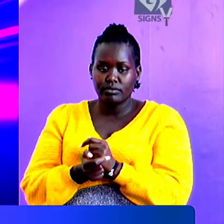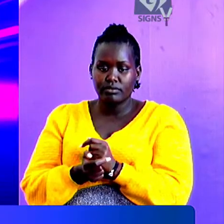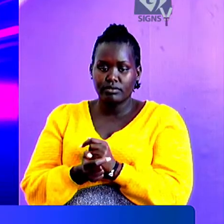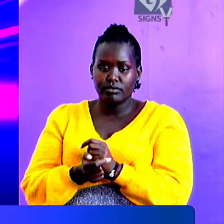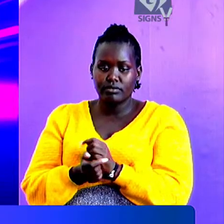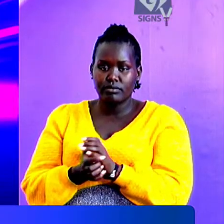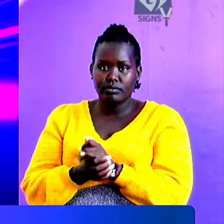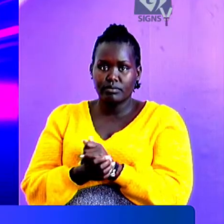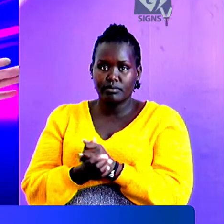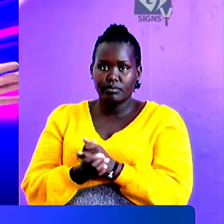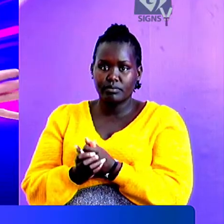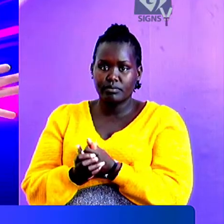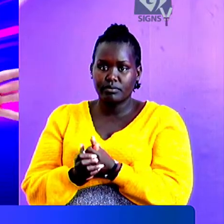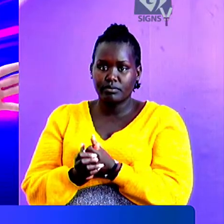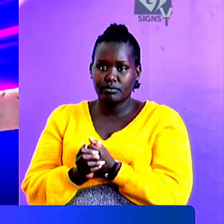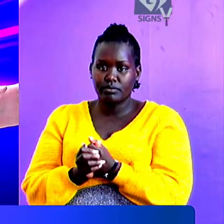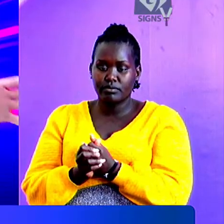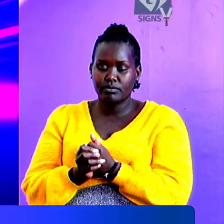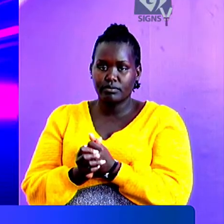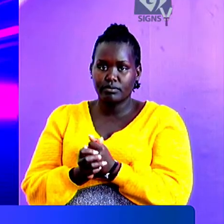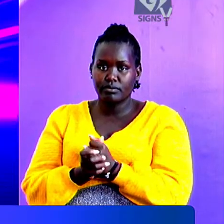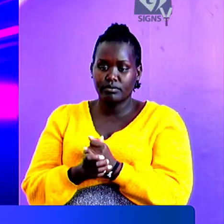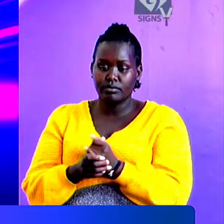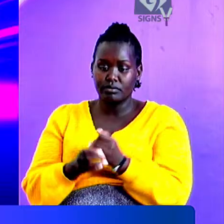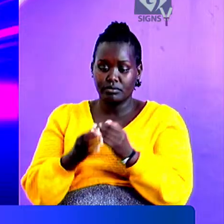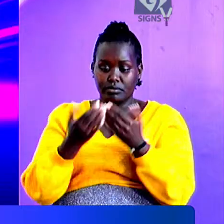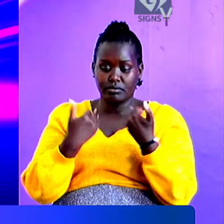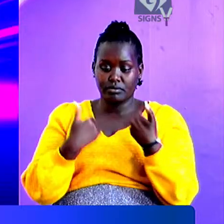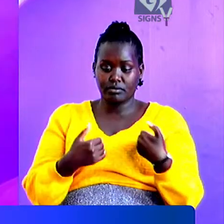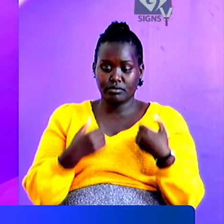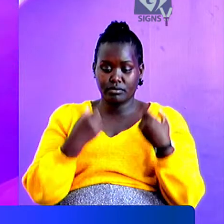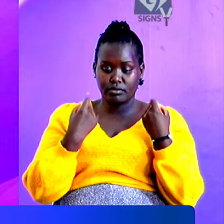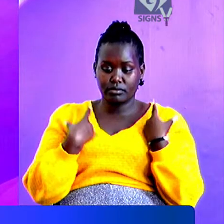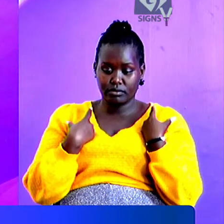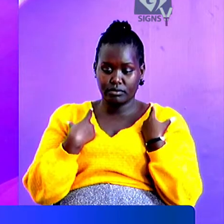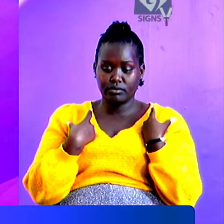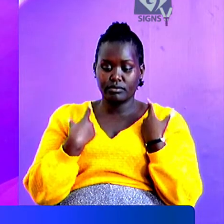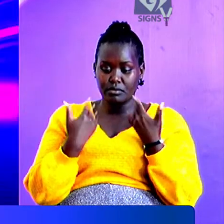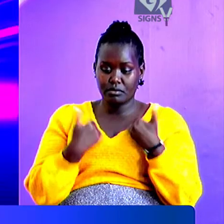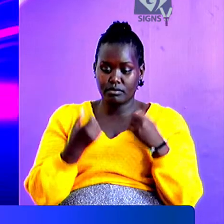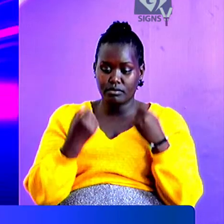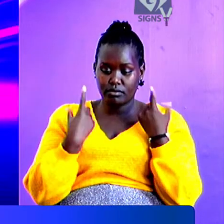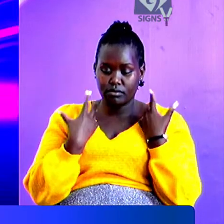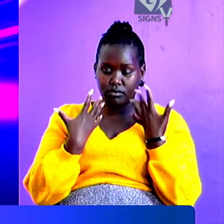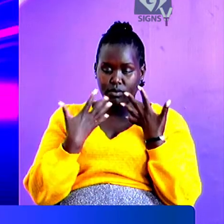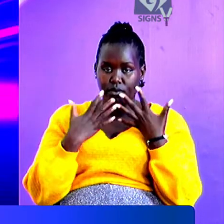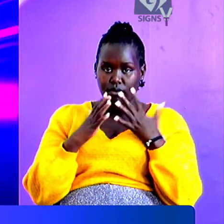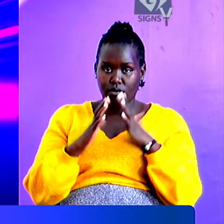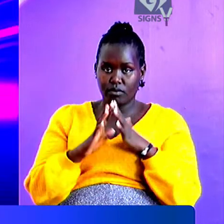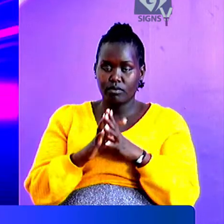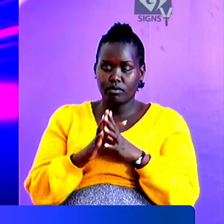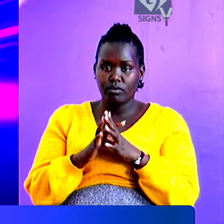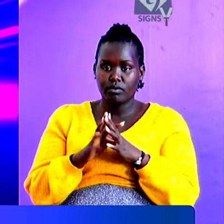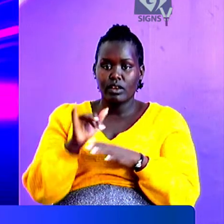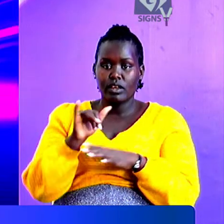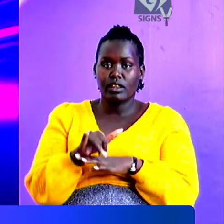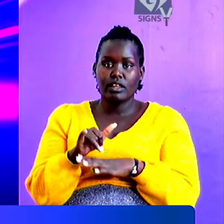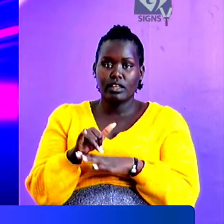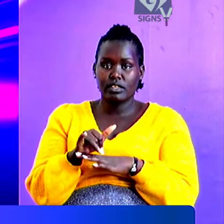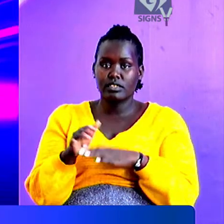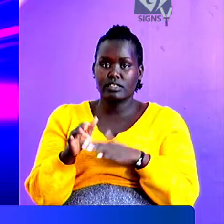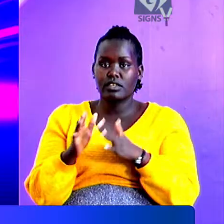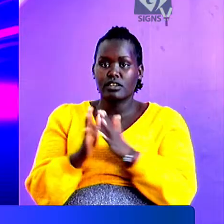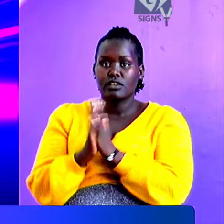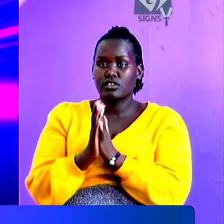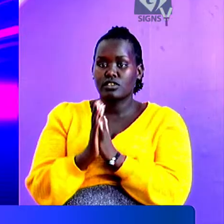undertone. I totally understand. I totally understand. That is a headlining story in the Standard. I want